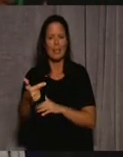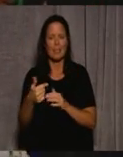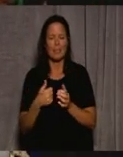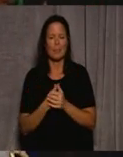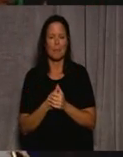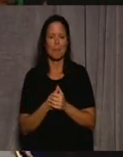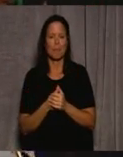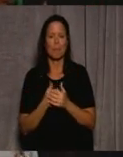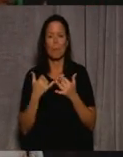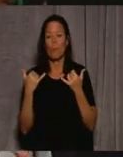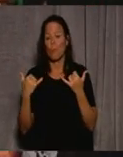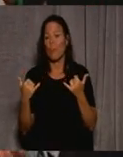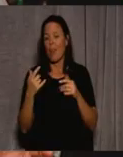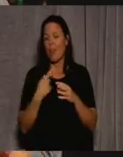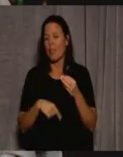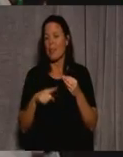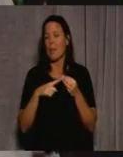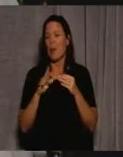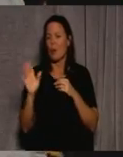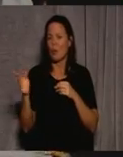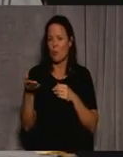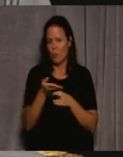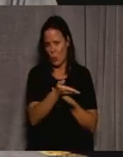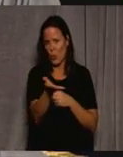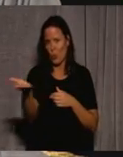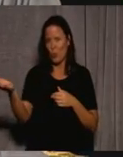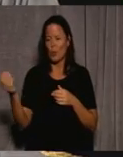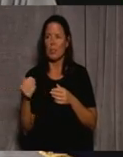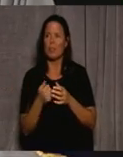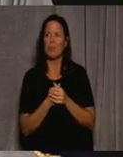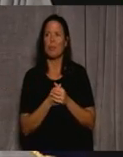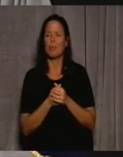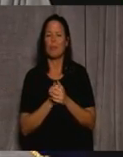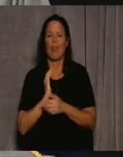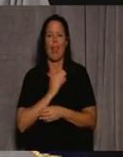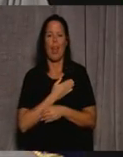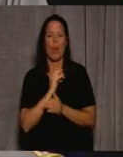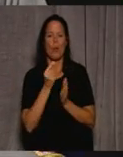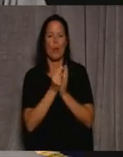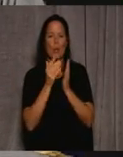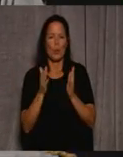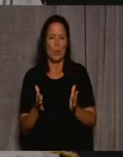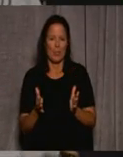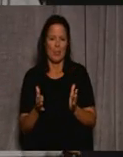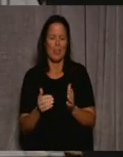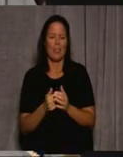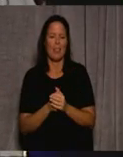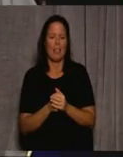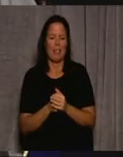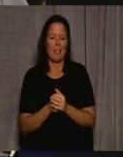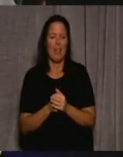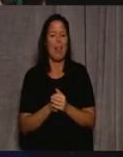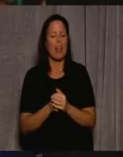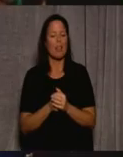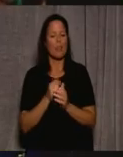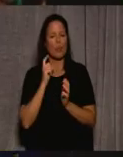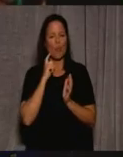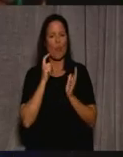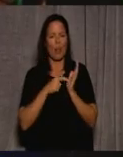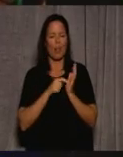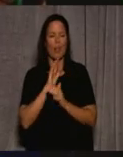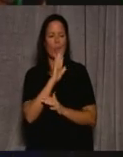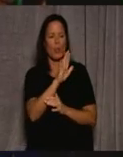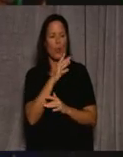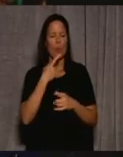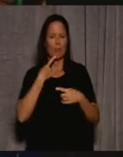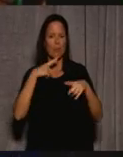Indeed, today is about you, our graduates, and that public recognition of your